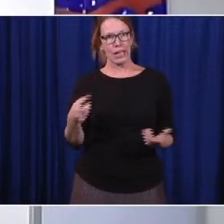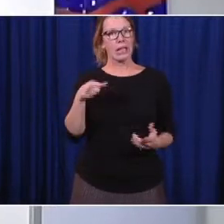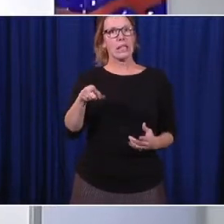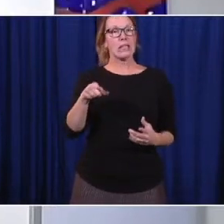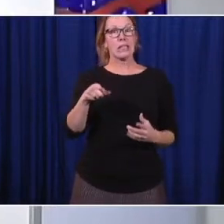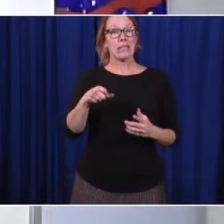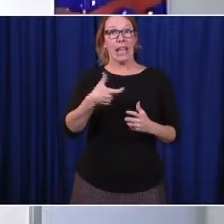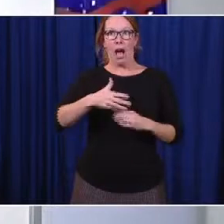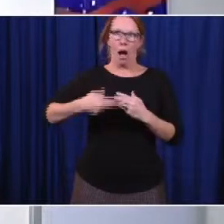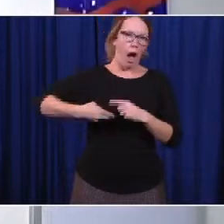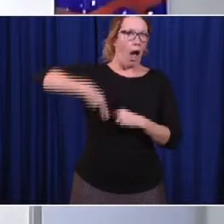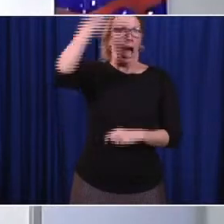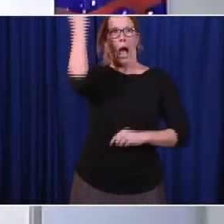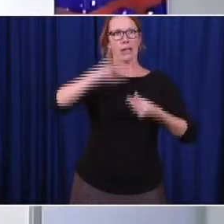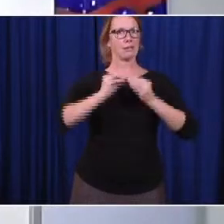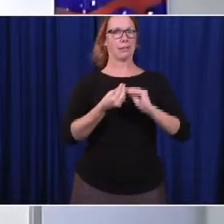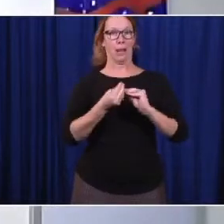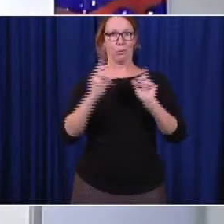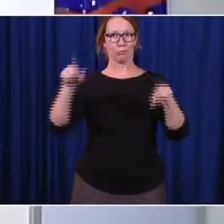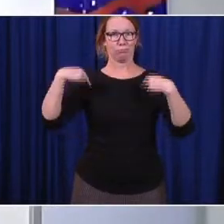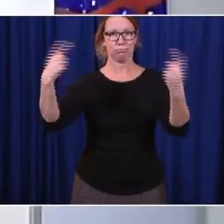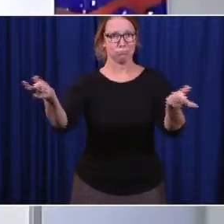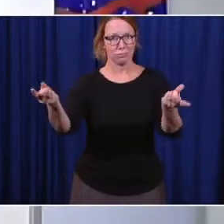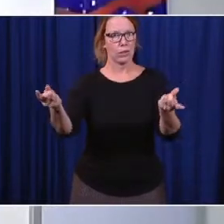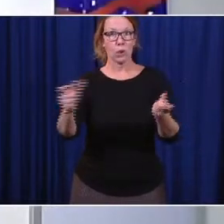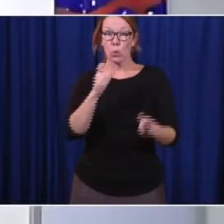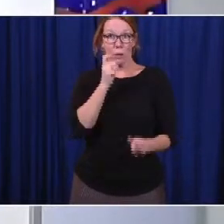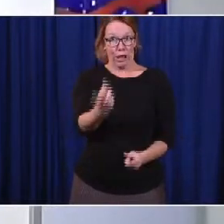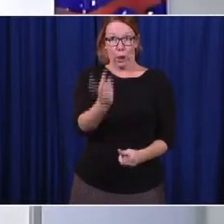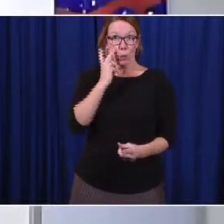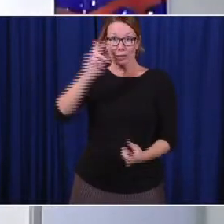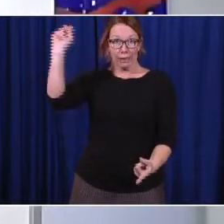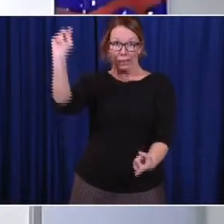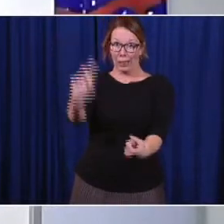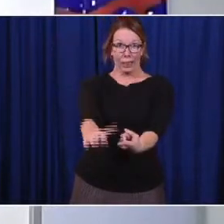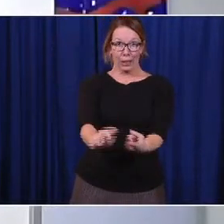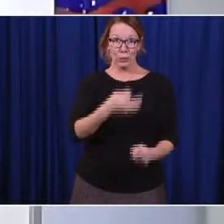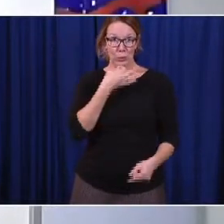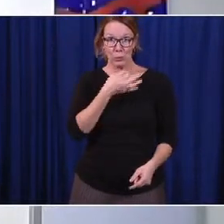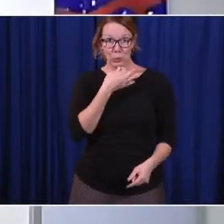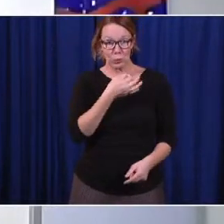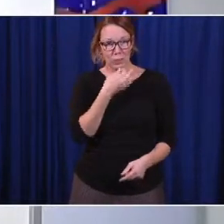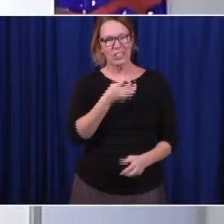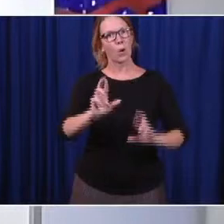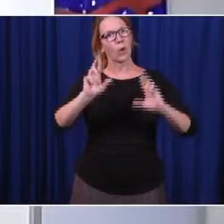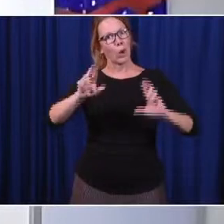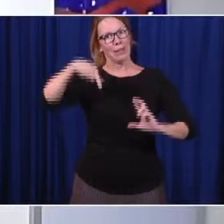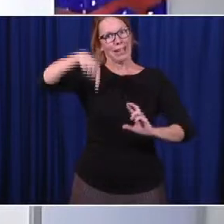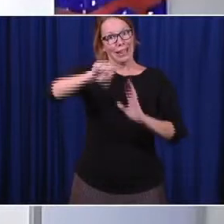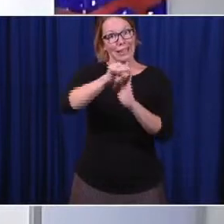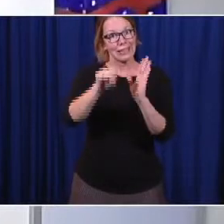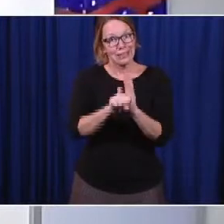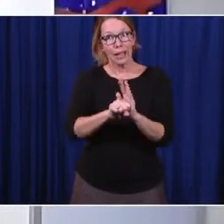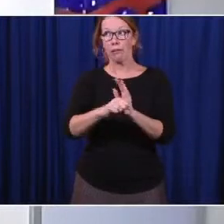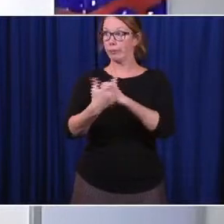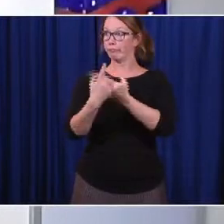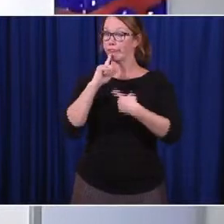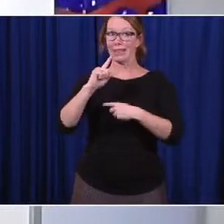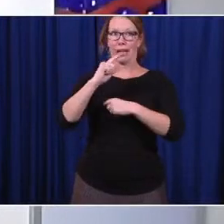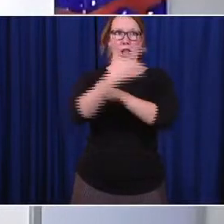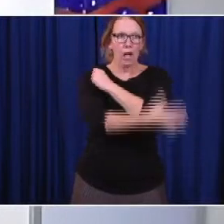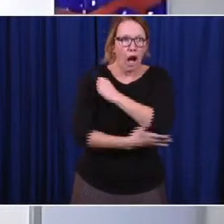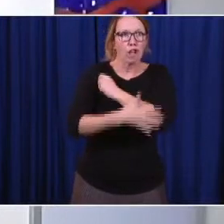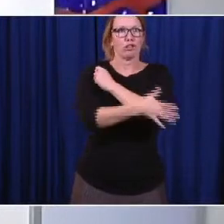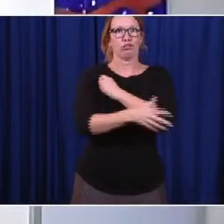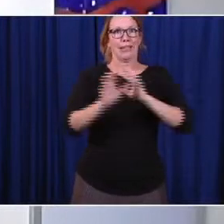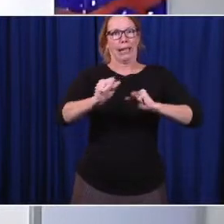seen. And we don't see an end to the growth. And we're hoping that we can come together as a state and a country to help slow this. We